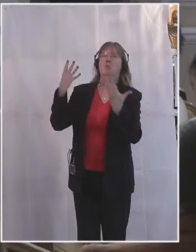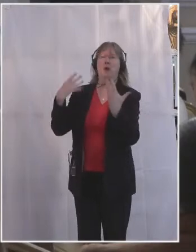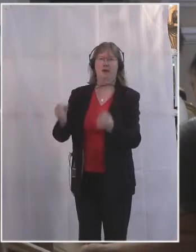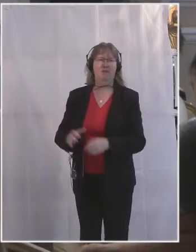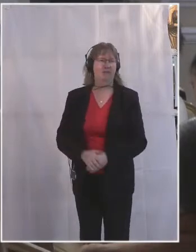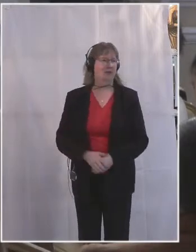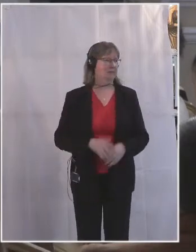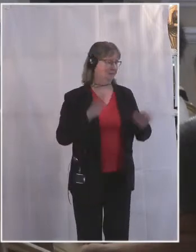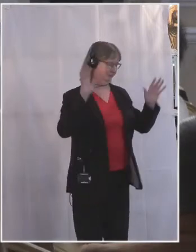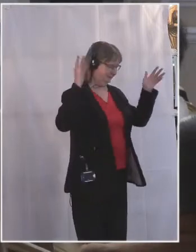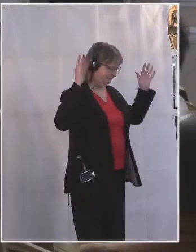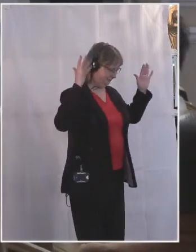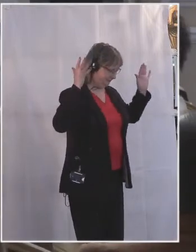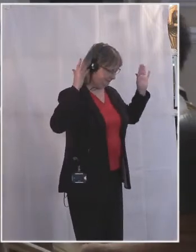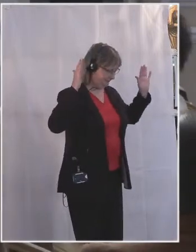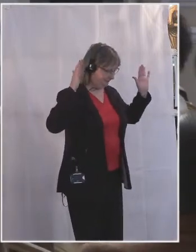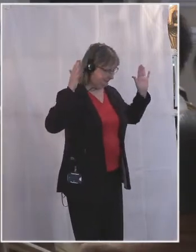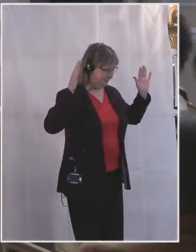2%. Well done you, yeah.